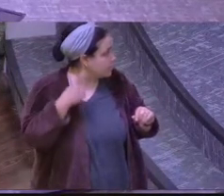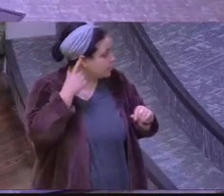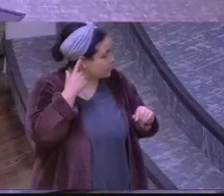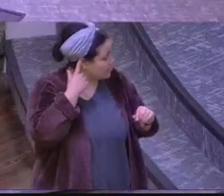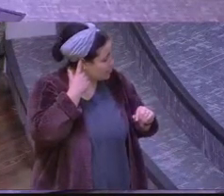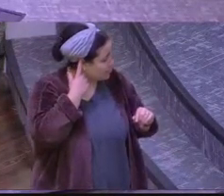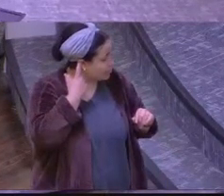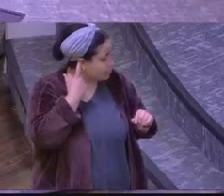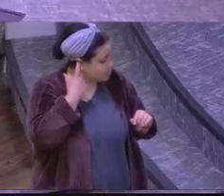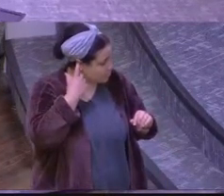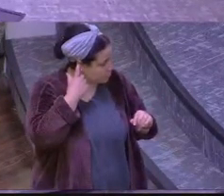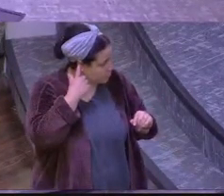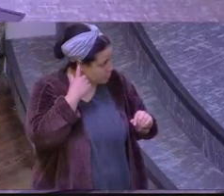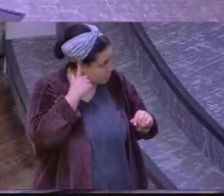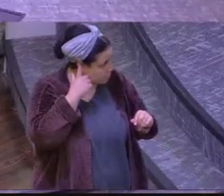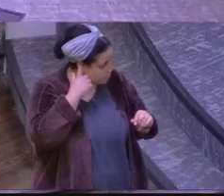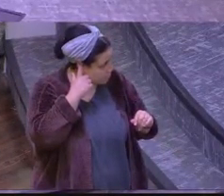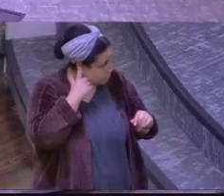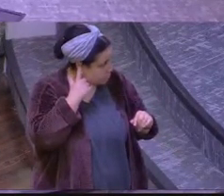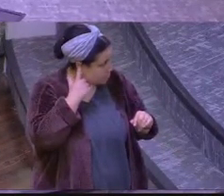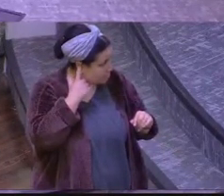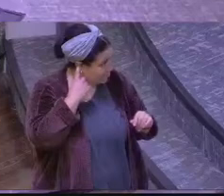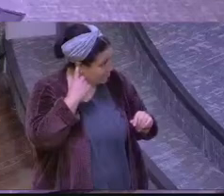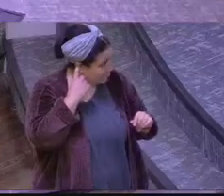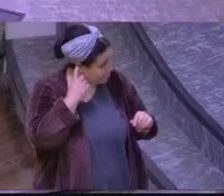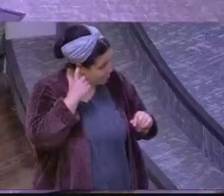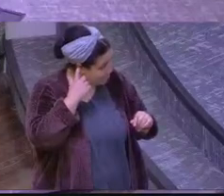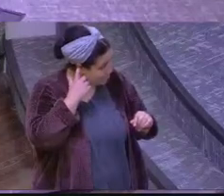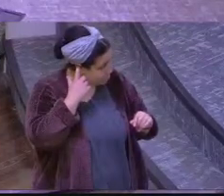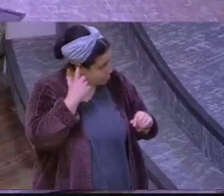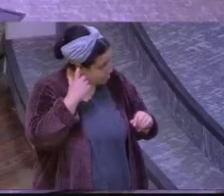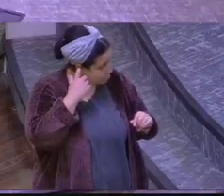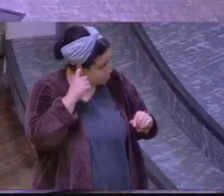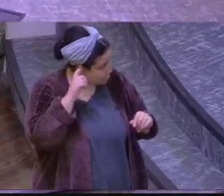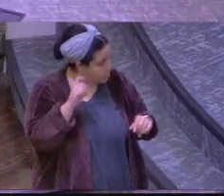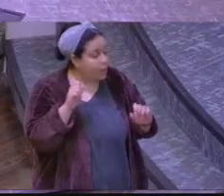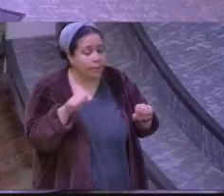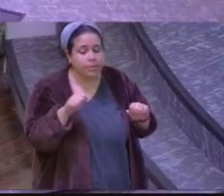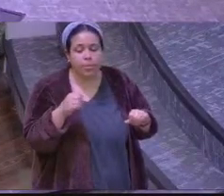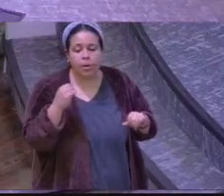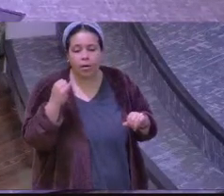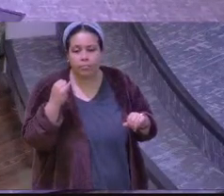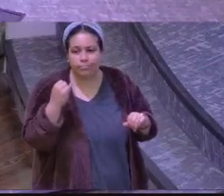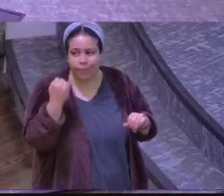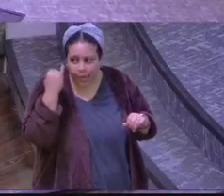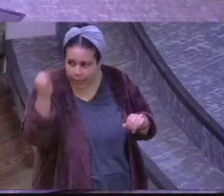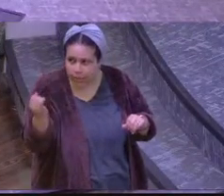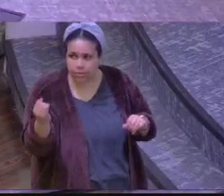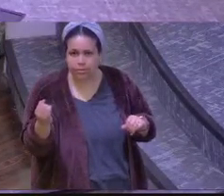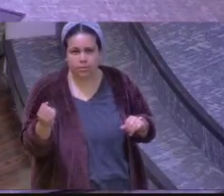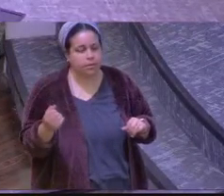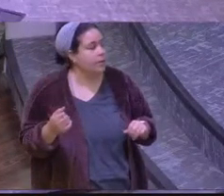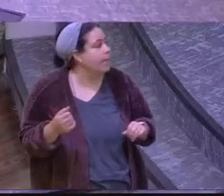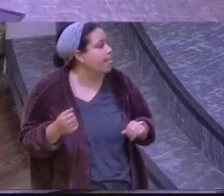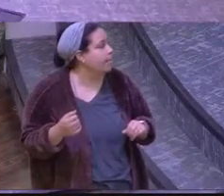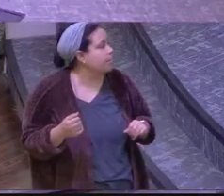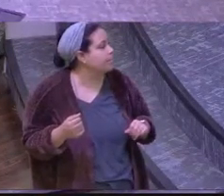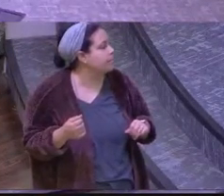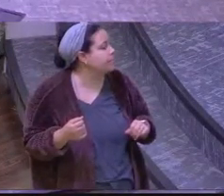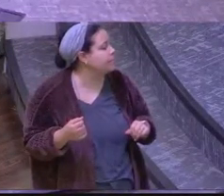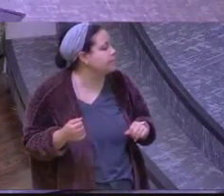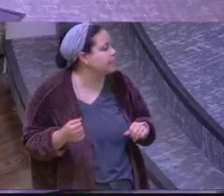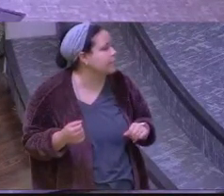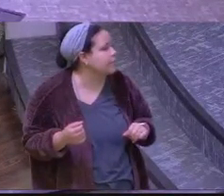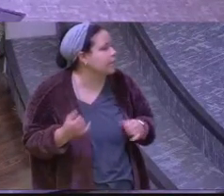just possible ideas, just looking at, you know, the second to last page where we have some of the